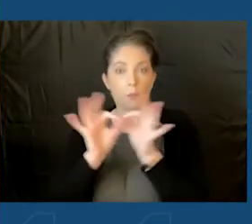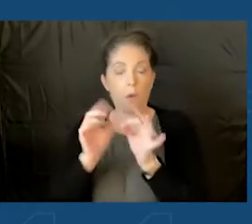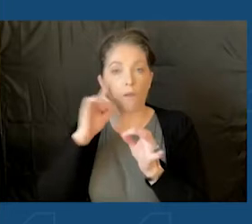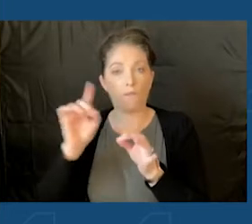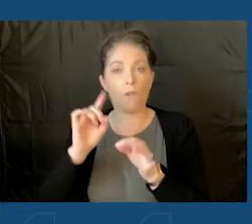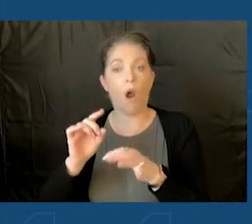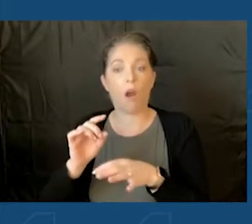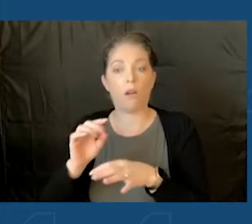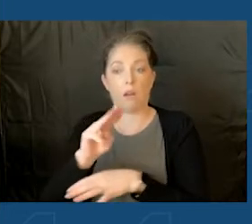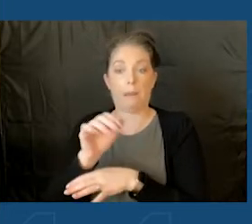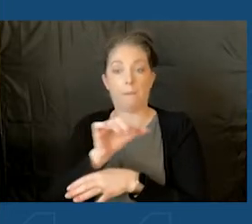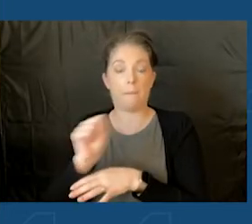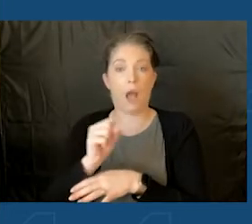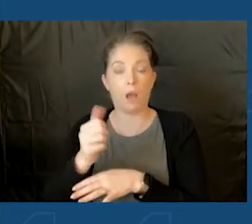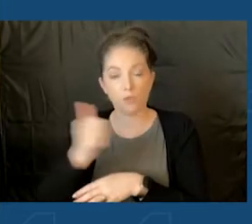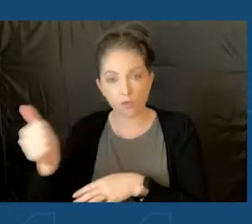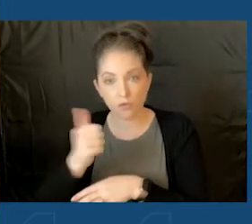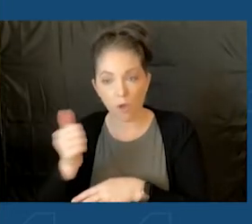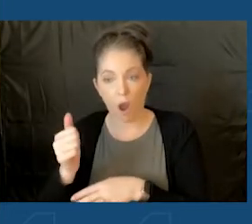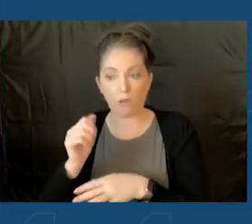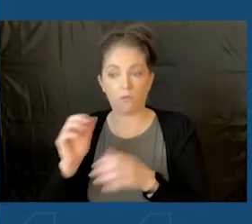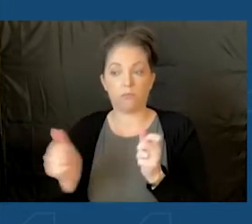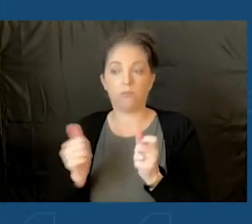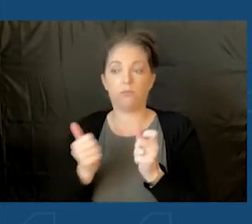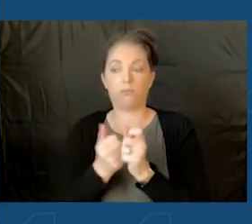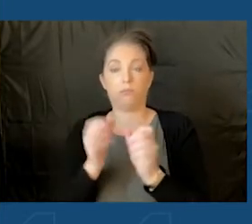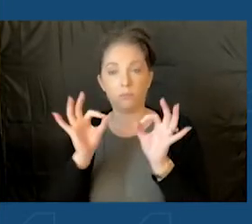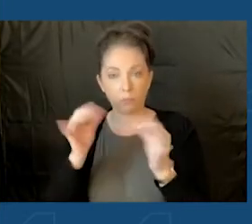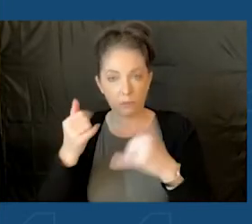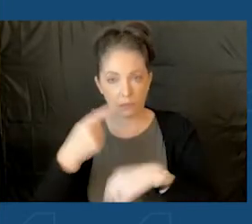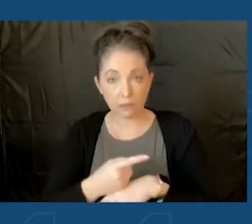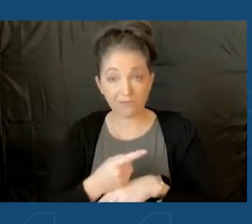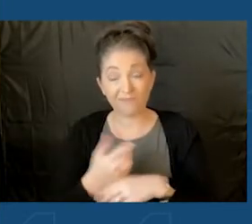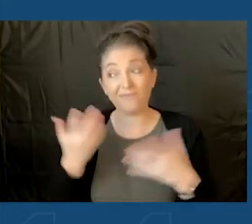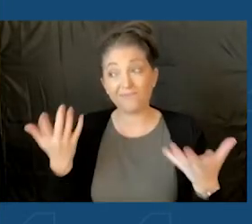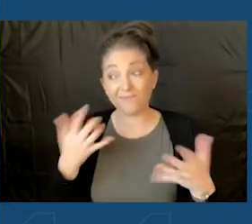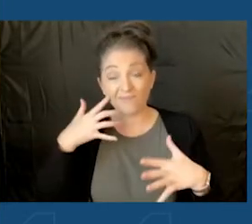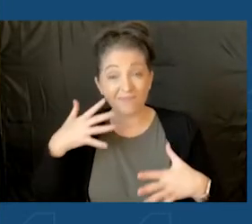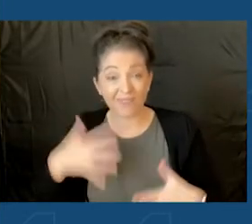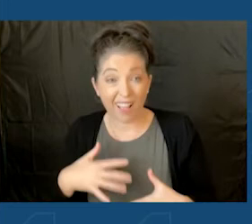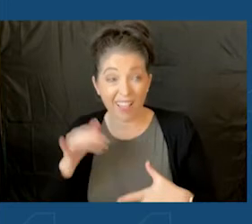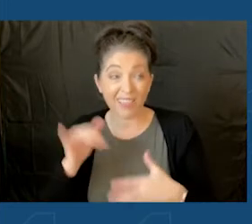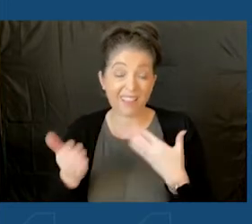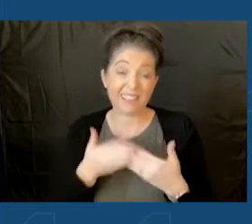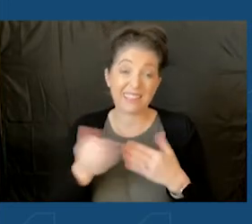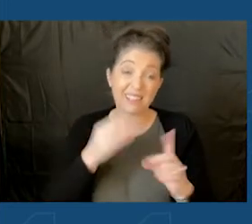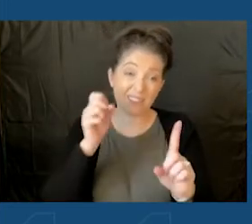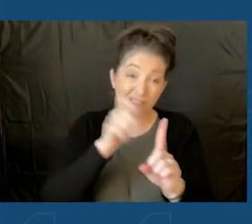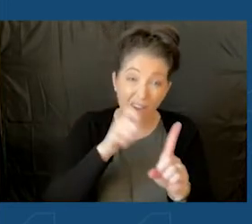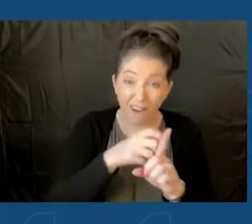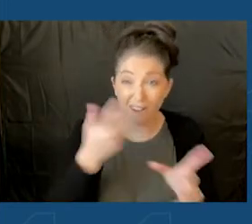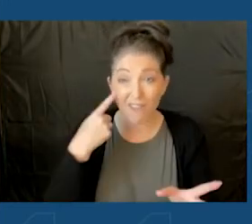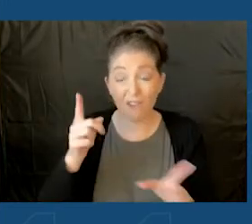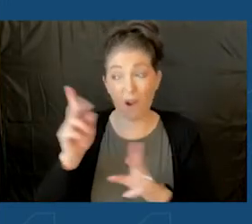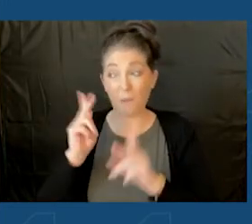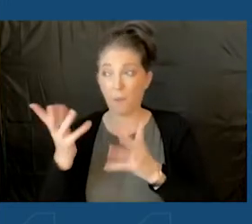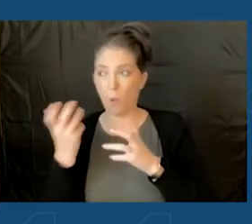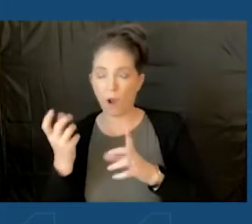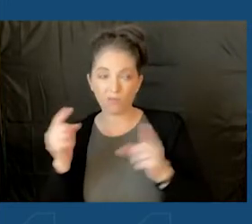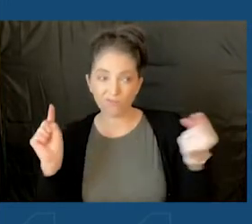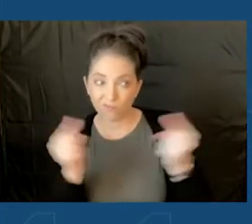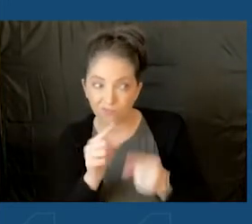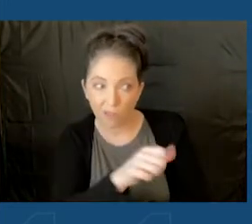today. Unfortunately, these employees are easy targets for those who seek to intentionally harm others. This bill would protect